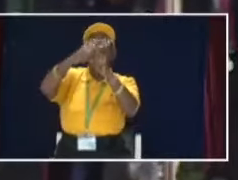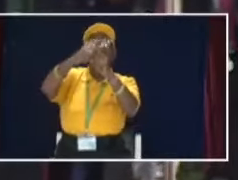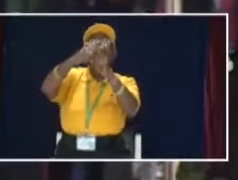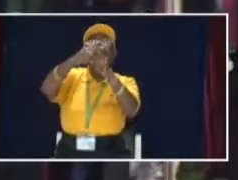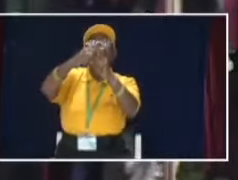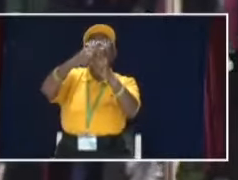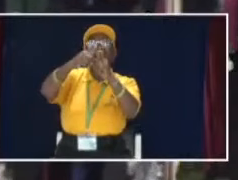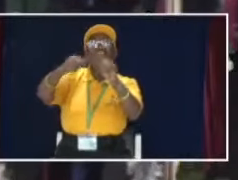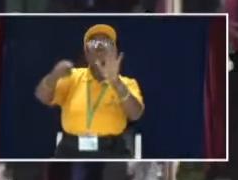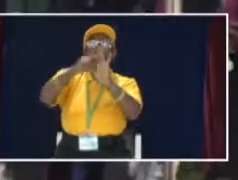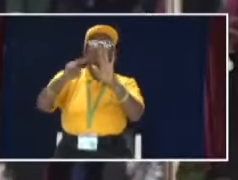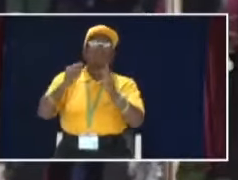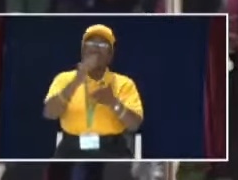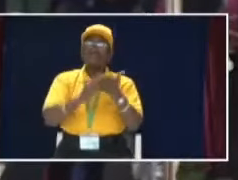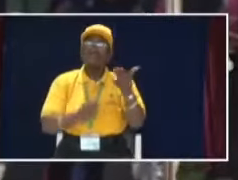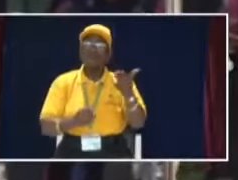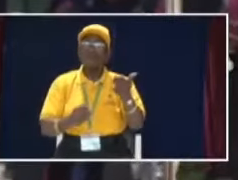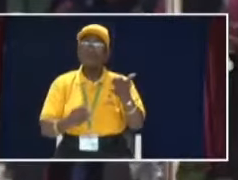Some time ago,